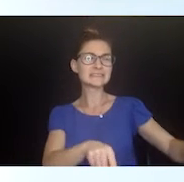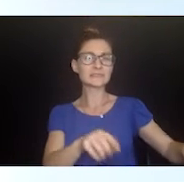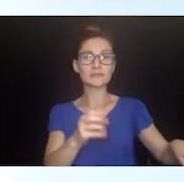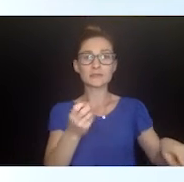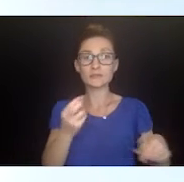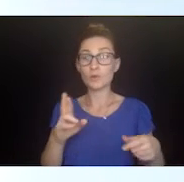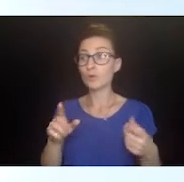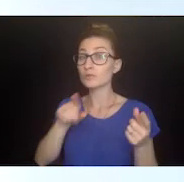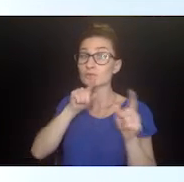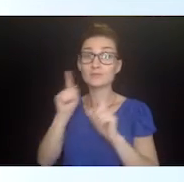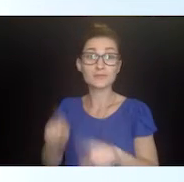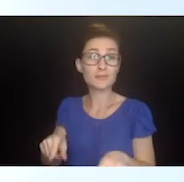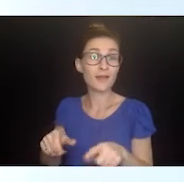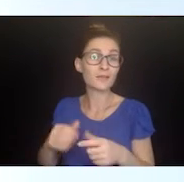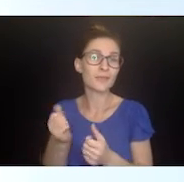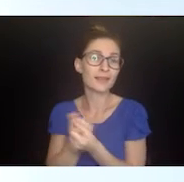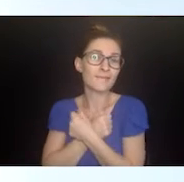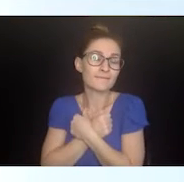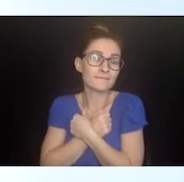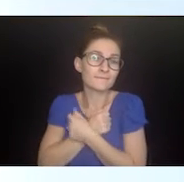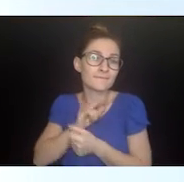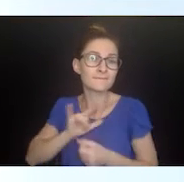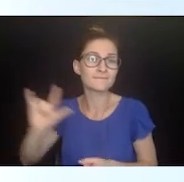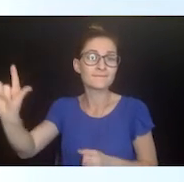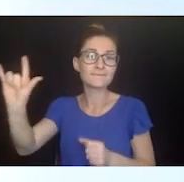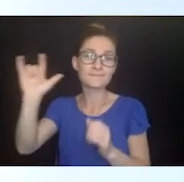respond in love and hope.